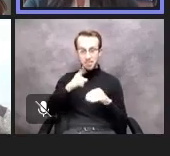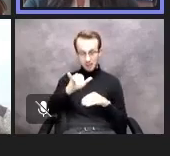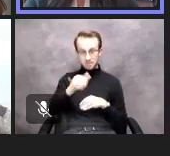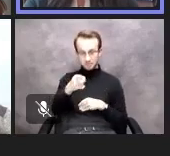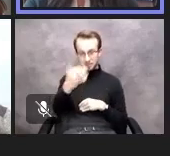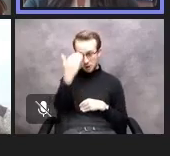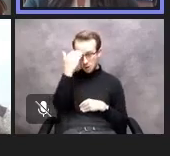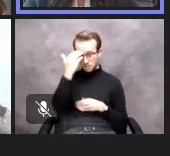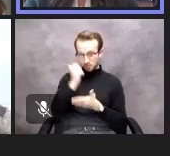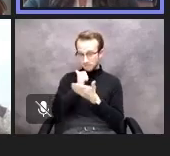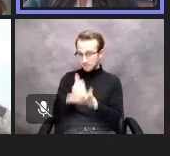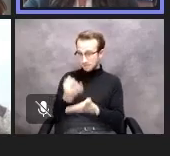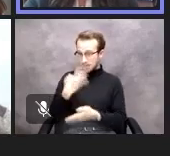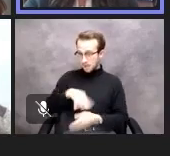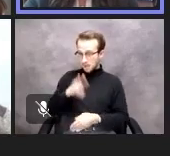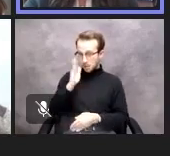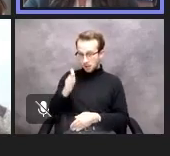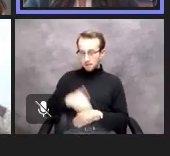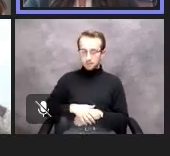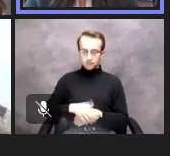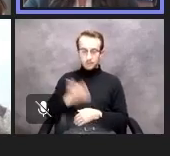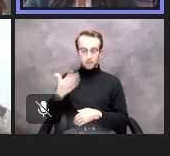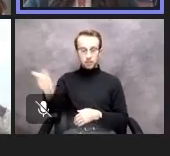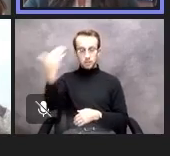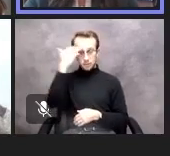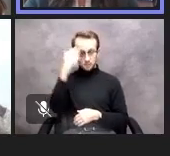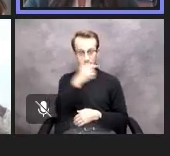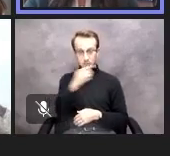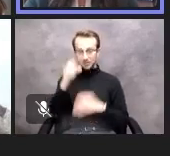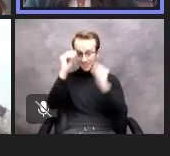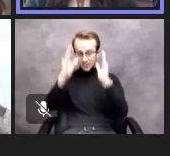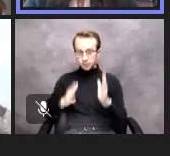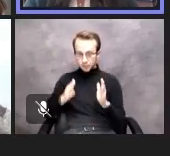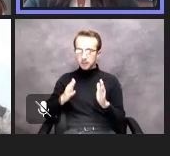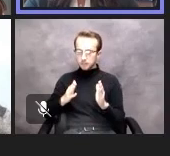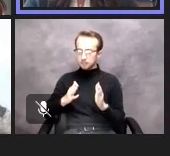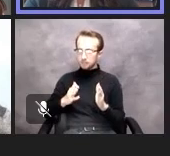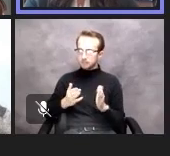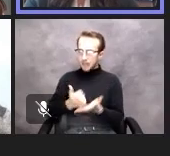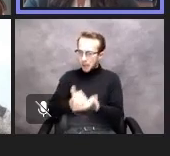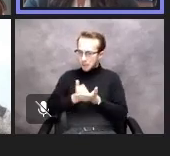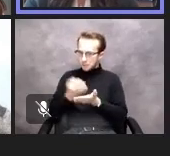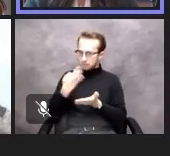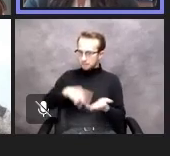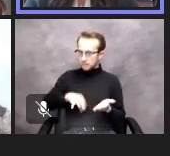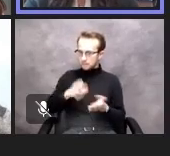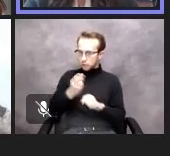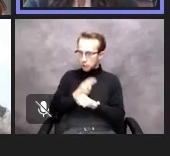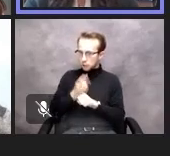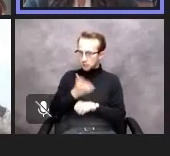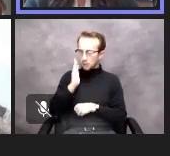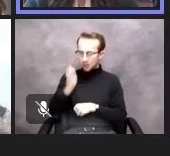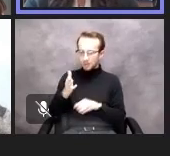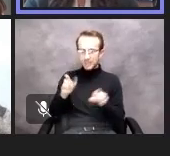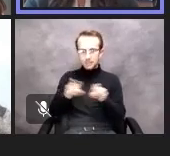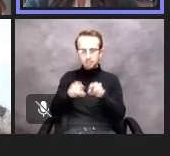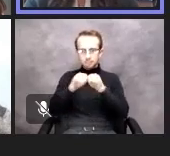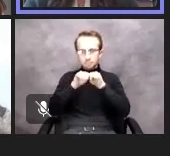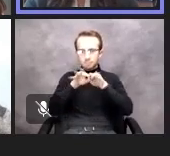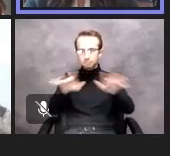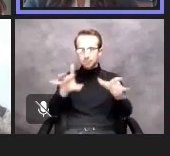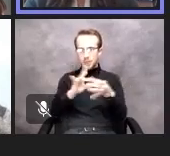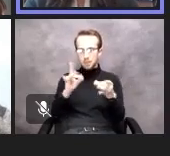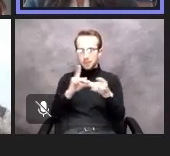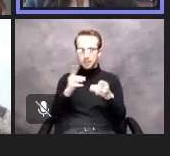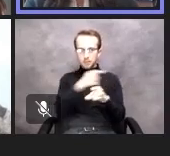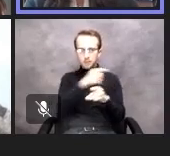hope that you guys as teachers not only find it useful, but hopefully you can spread the message to the teachers and the